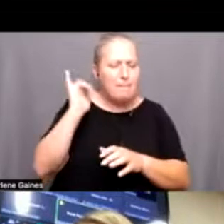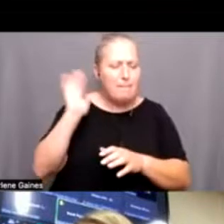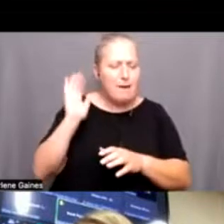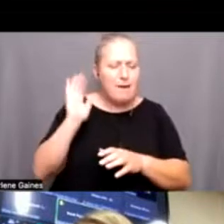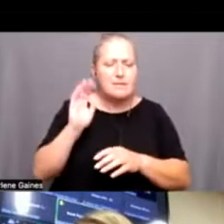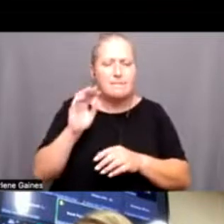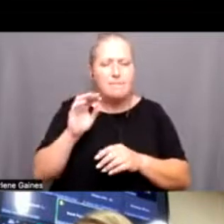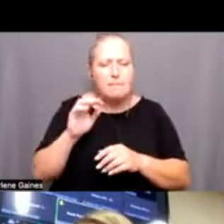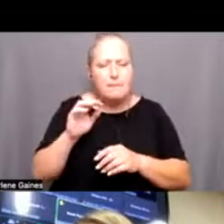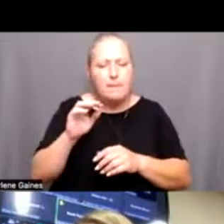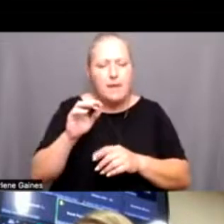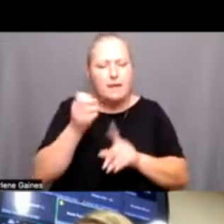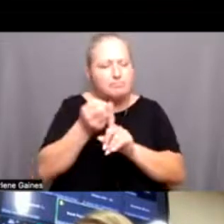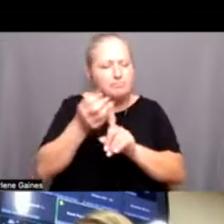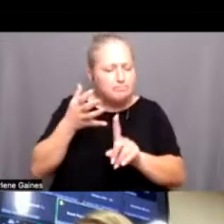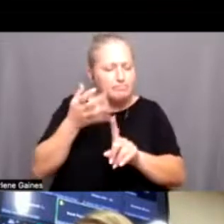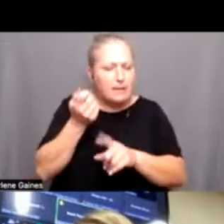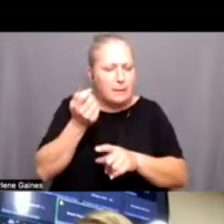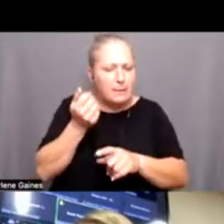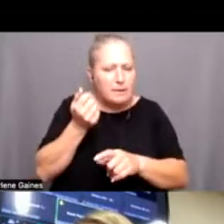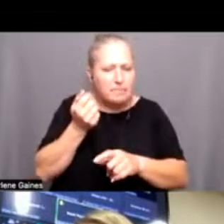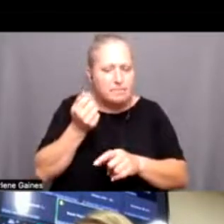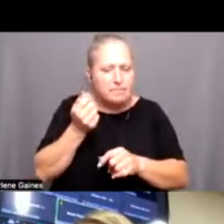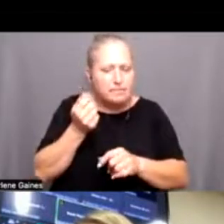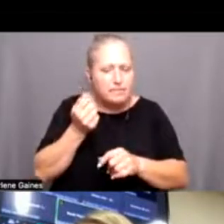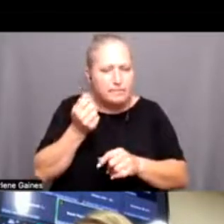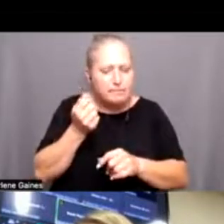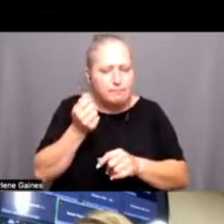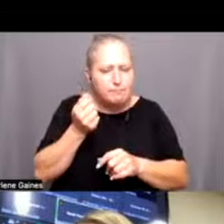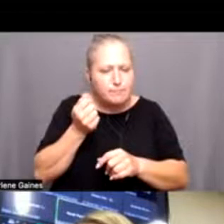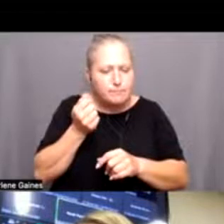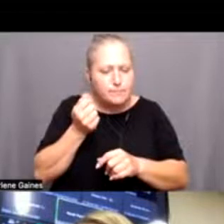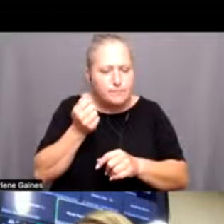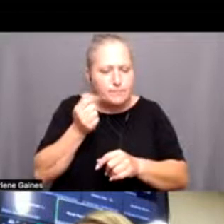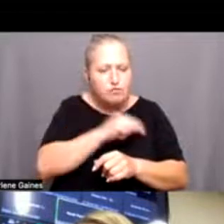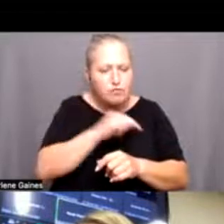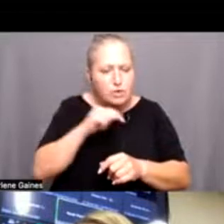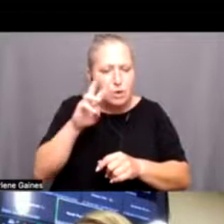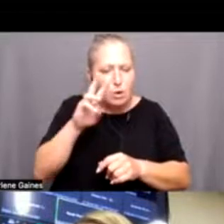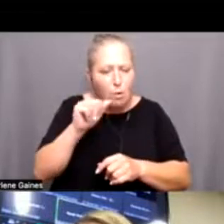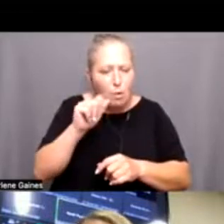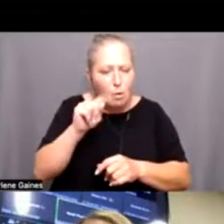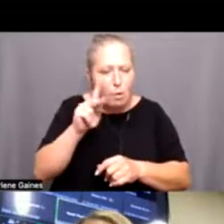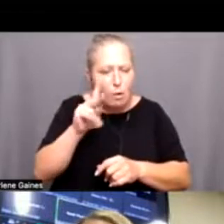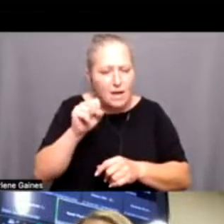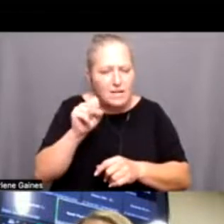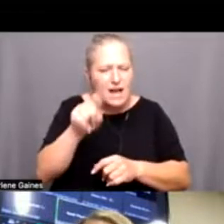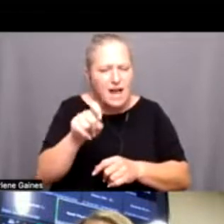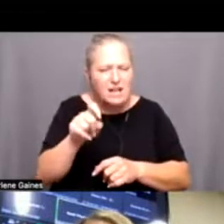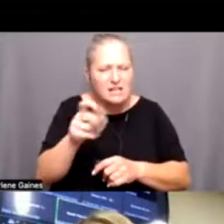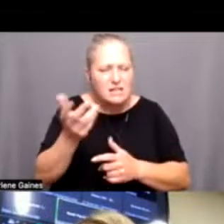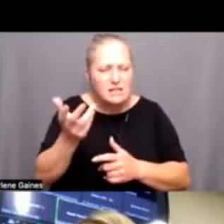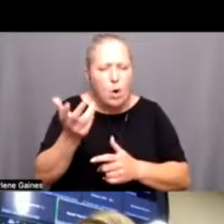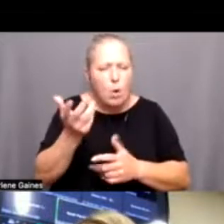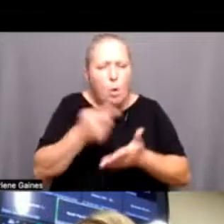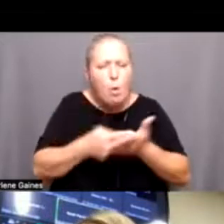to expand on that a bit, so Trustee Watkins was asking about, really what